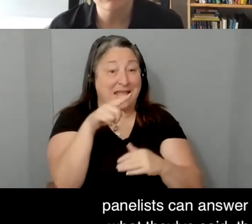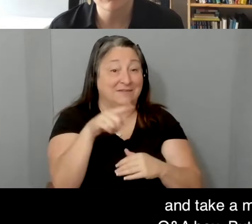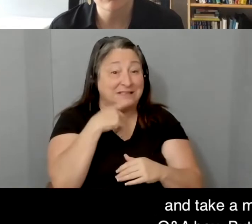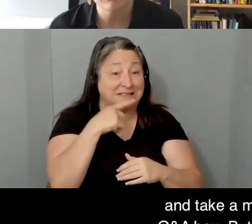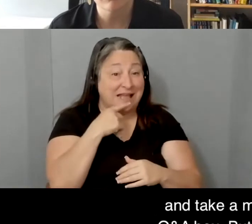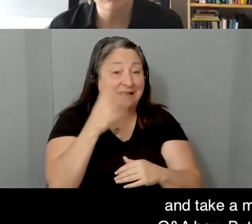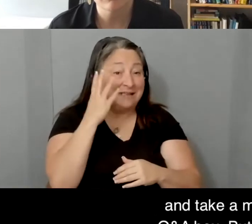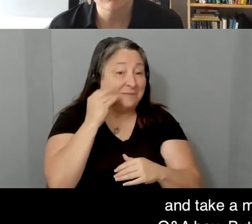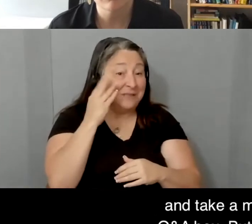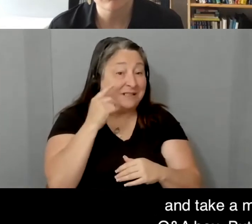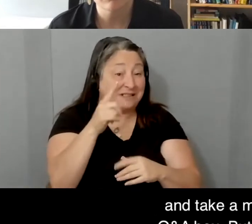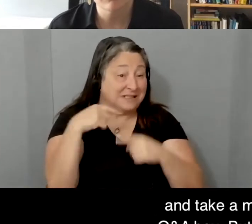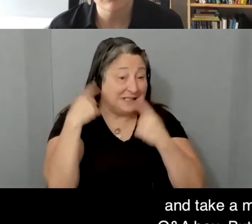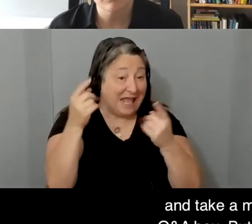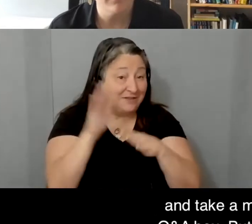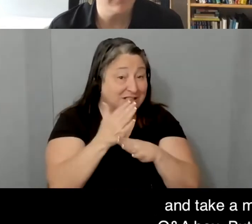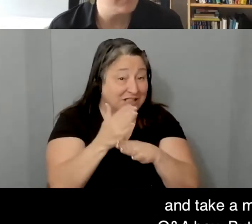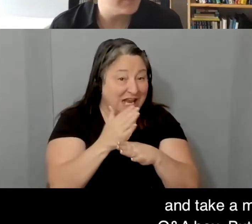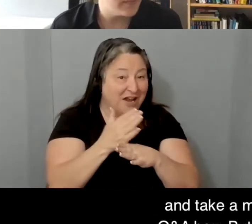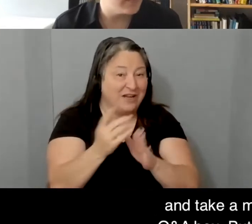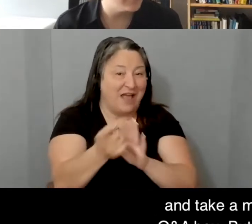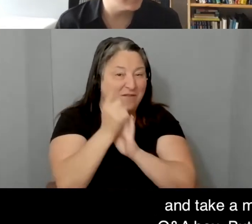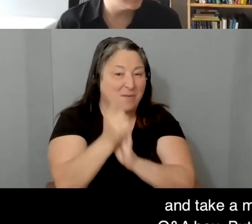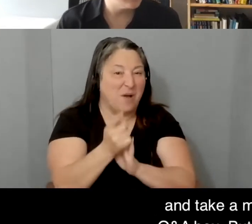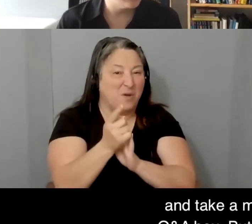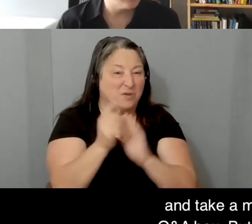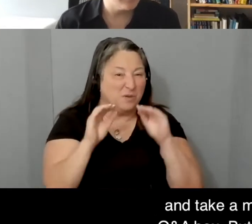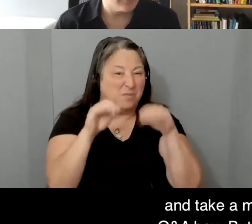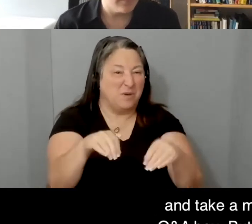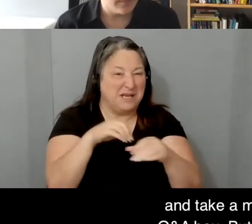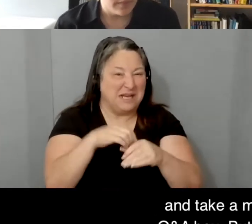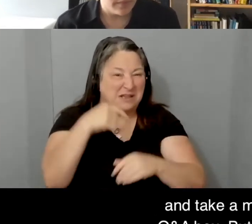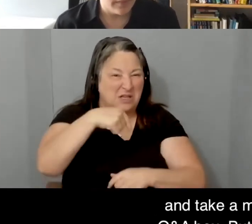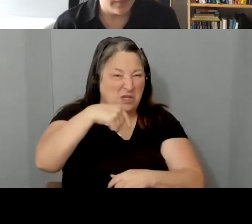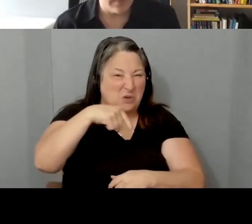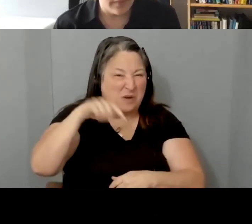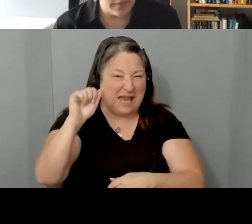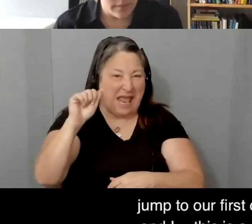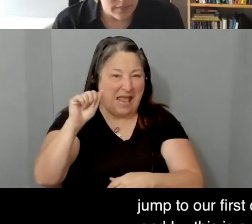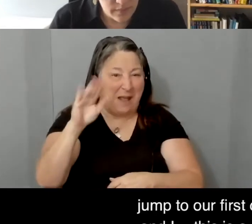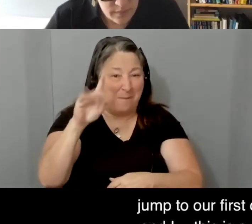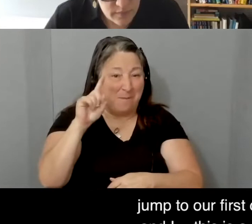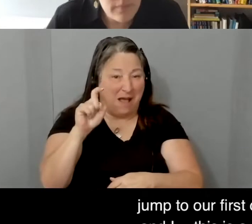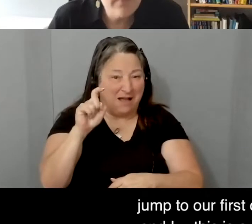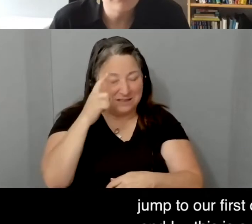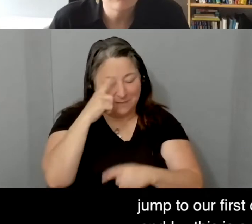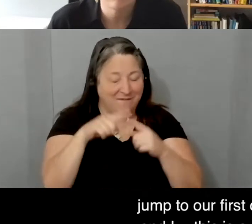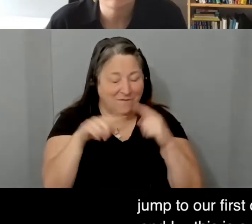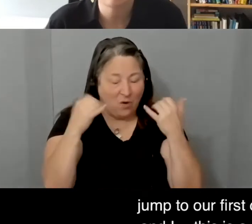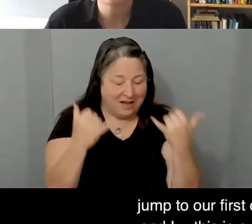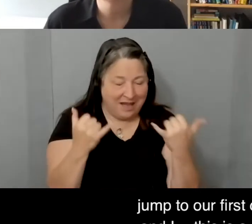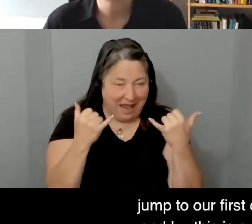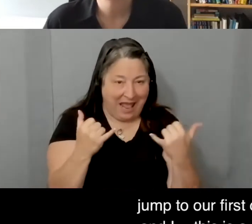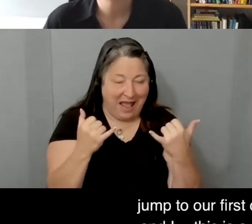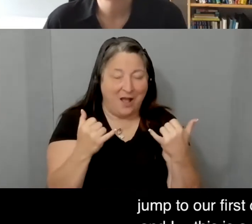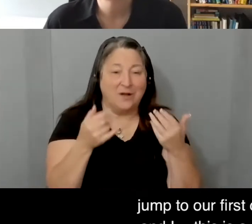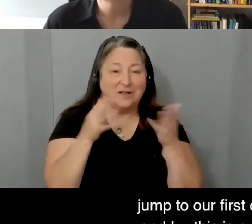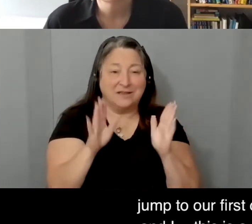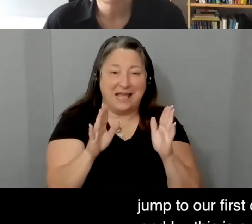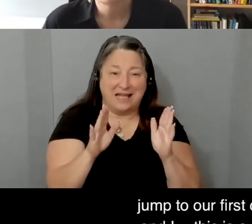shared, and take a moment to put it in that Q&A box. But for the time being, let's jump to our